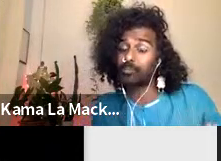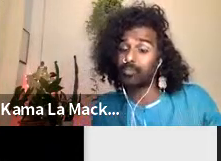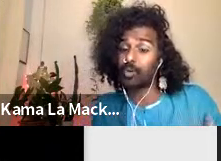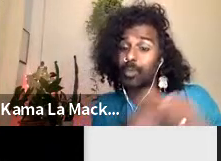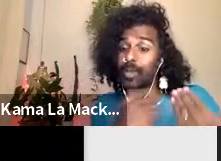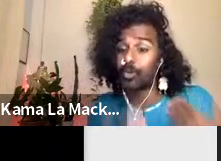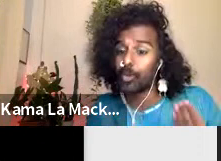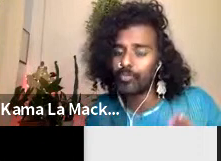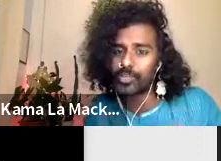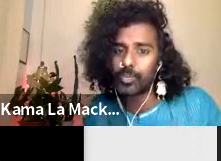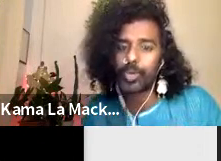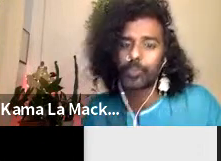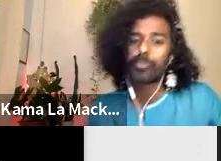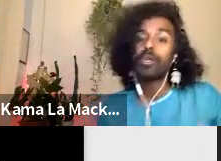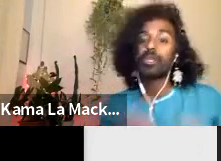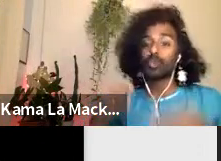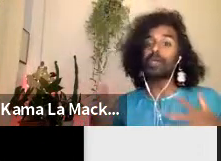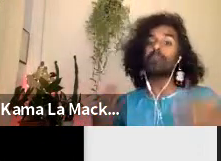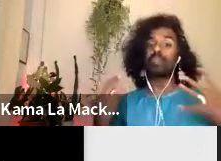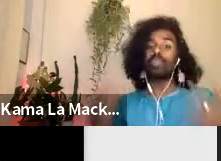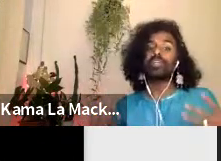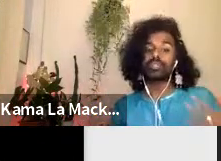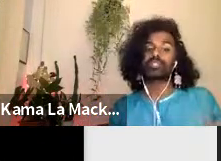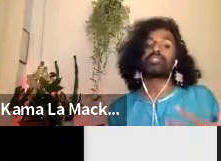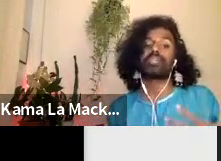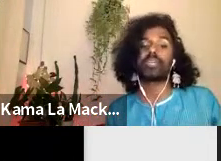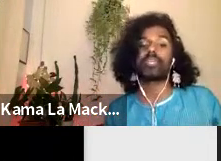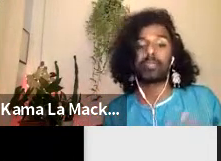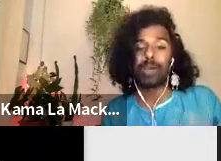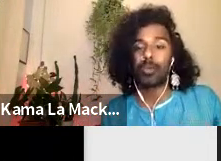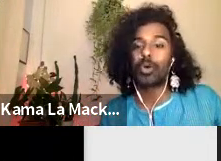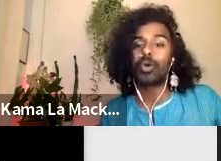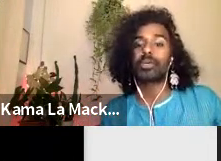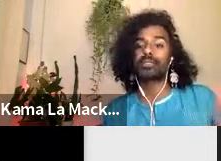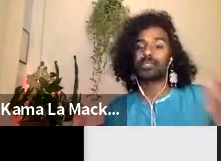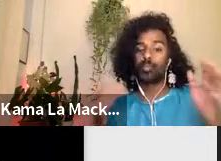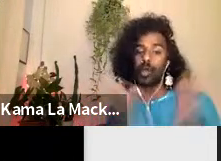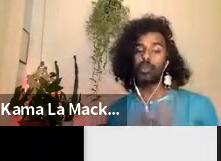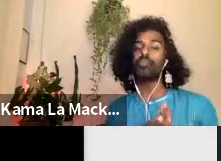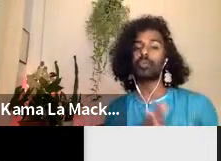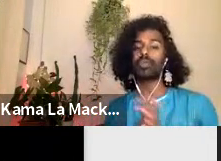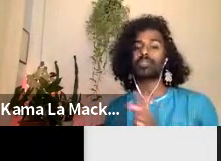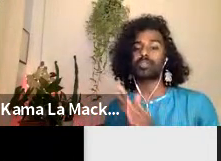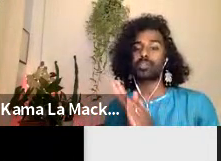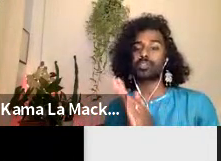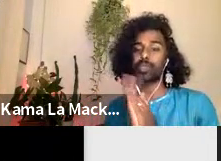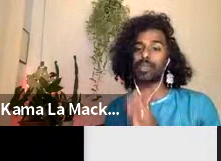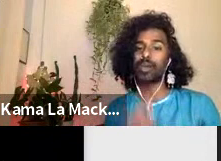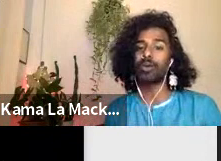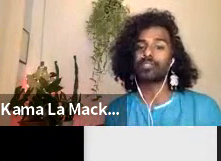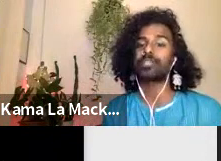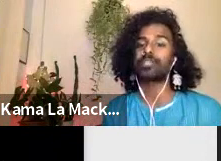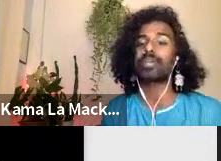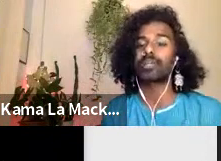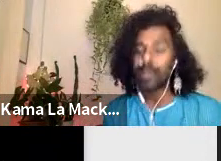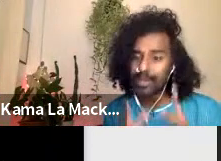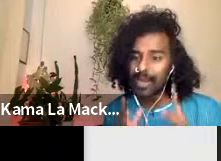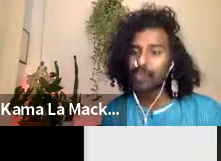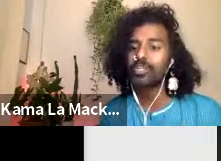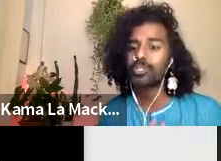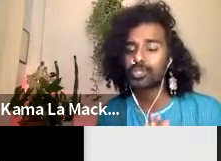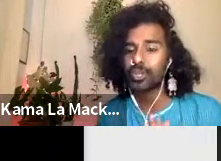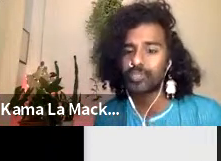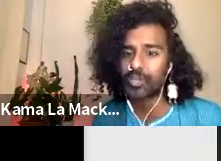now that I'm developing around this work. So what I'm really interested in my work is what are the ways in which we can articulate